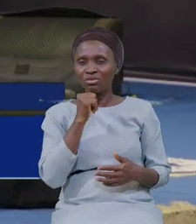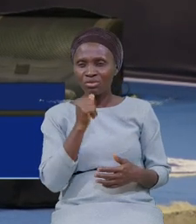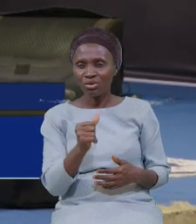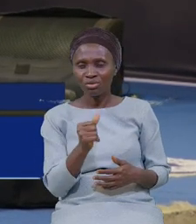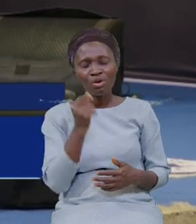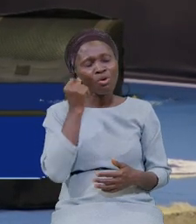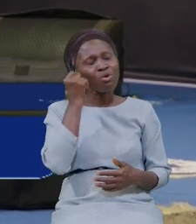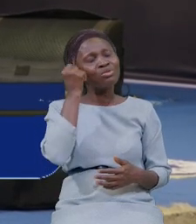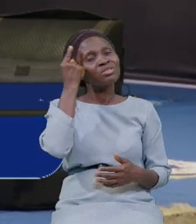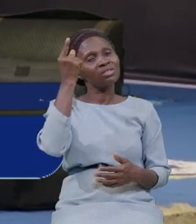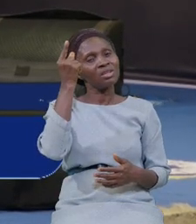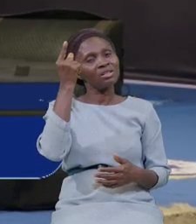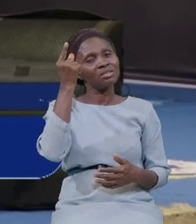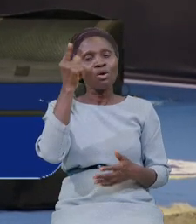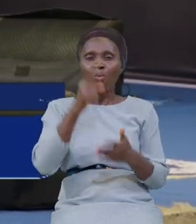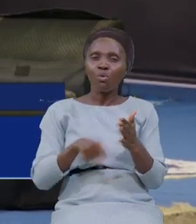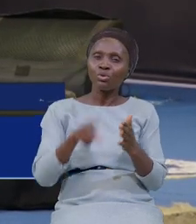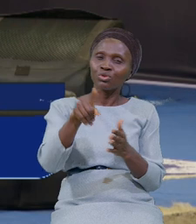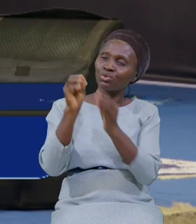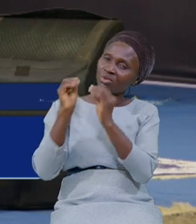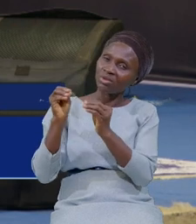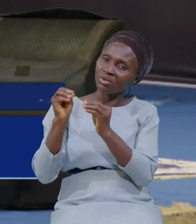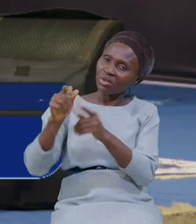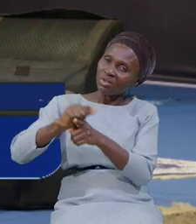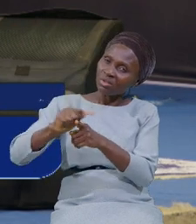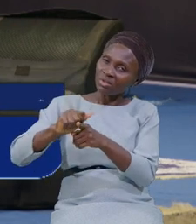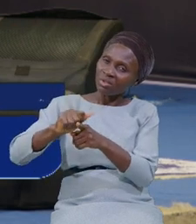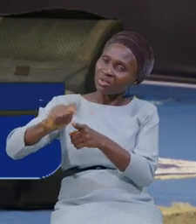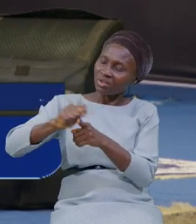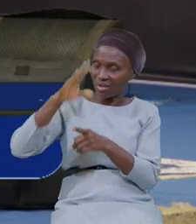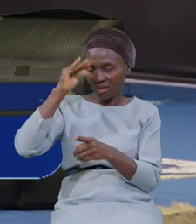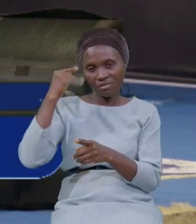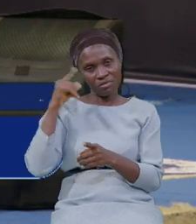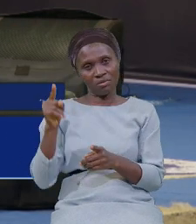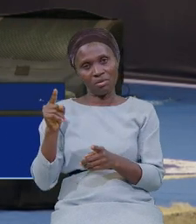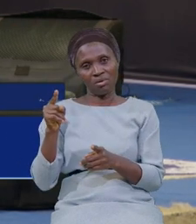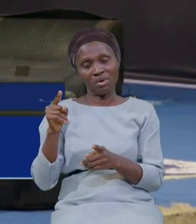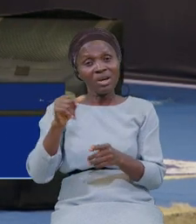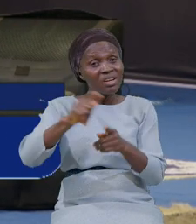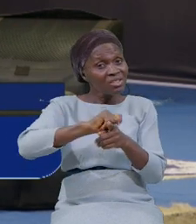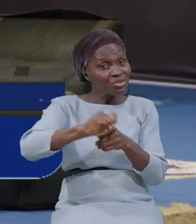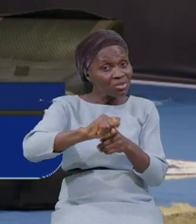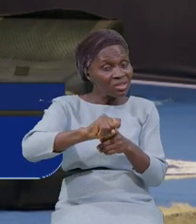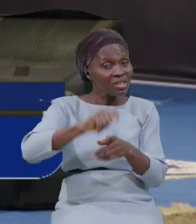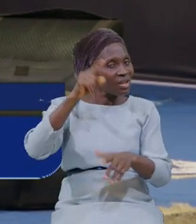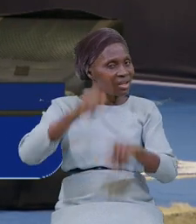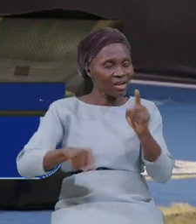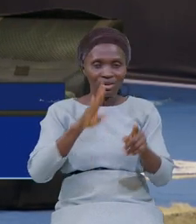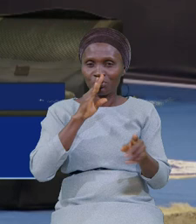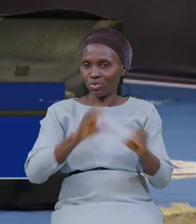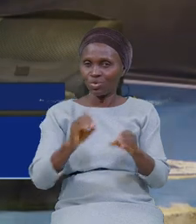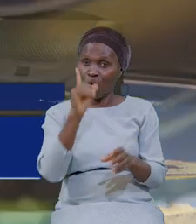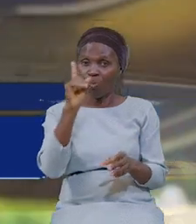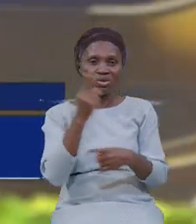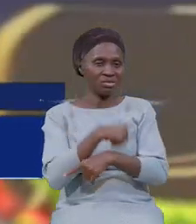what you have taught and trained him for. Training cannot be done in only one day, not even